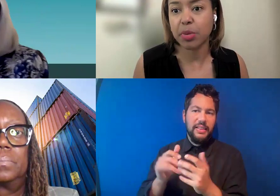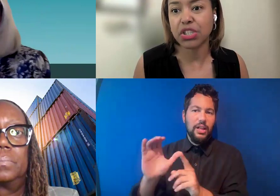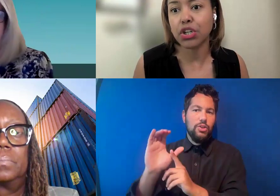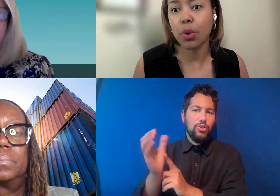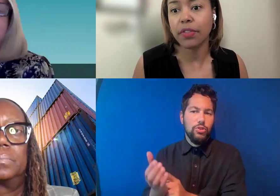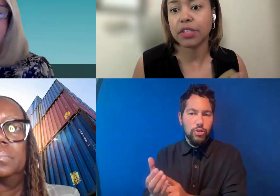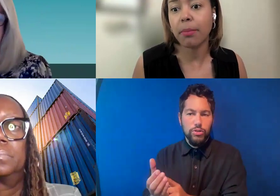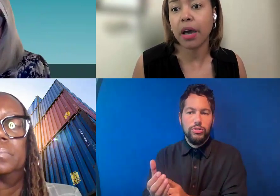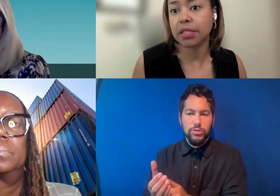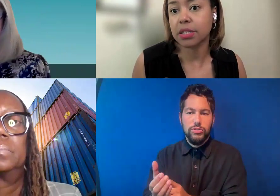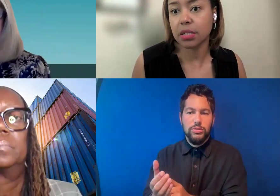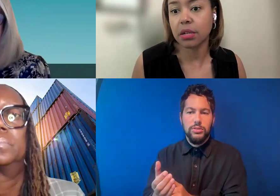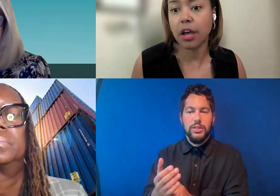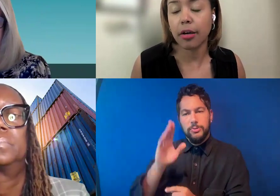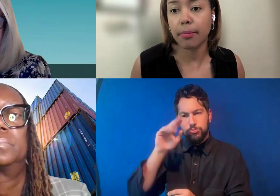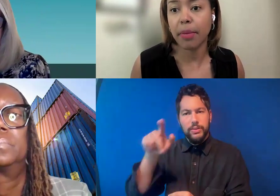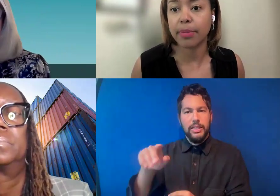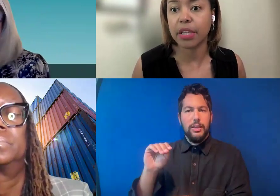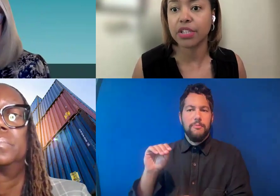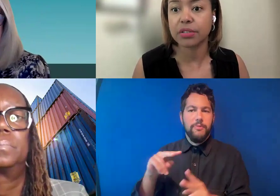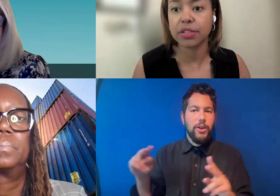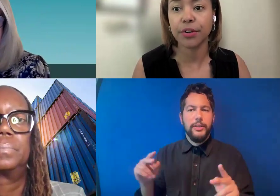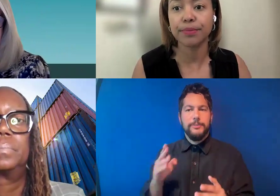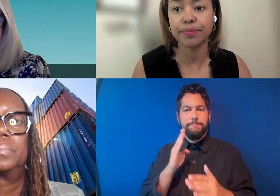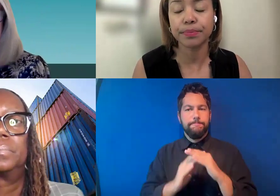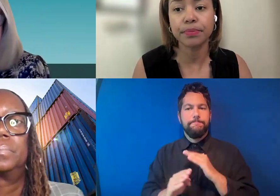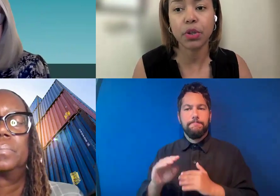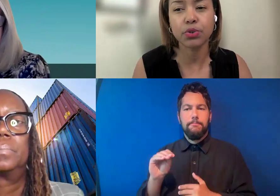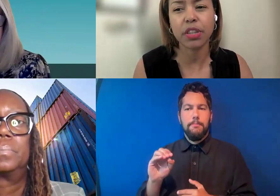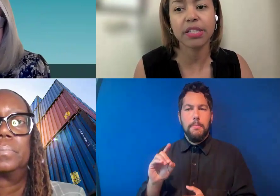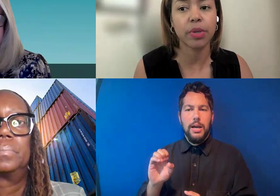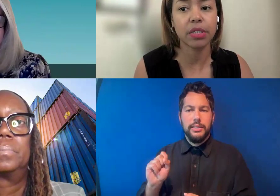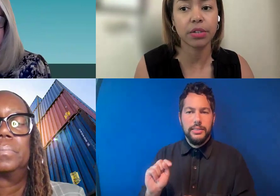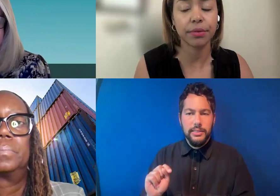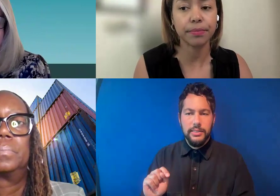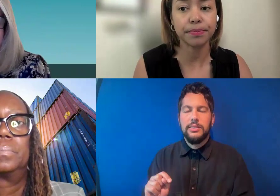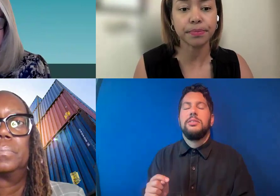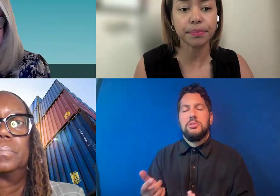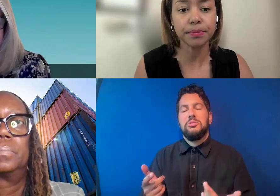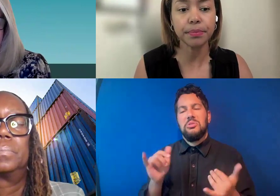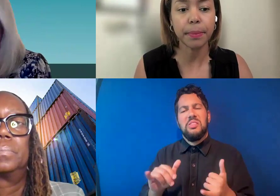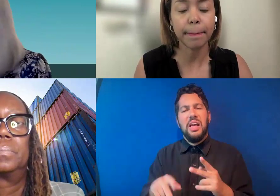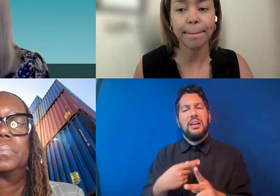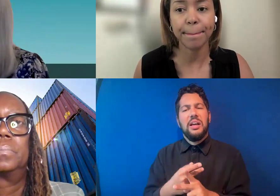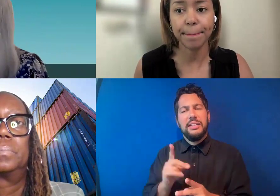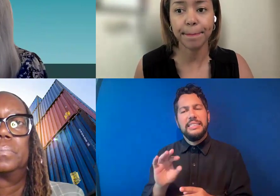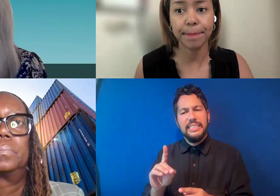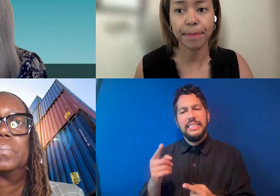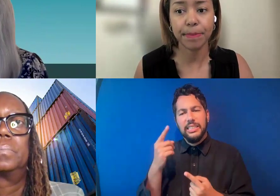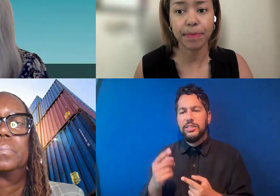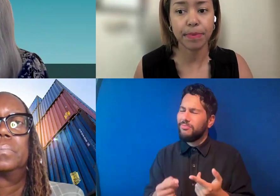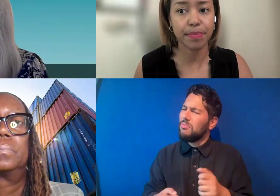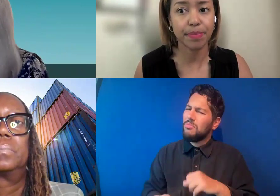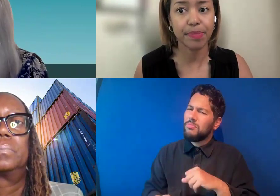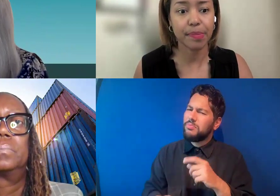coming out with first, especially knowing that there's a modest population. So those are the things that we considered. Yeah, and I think that's